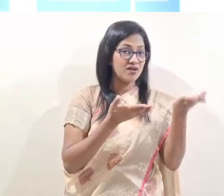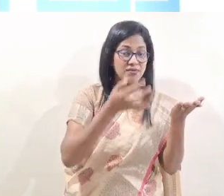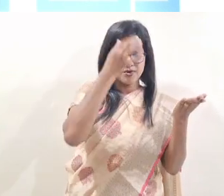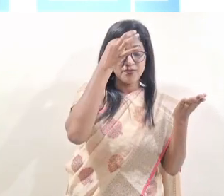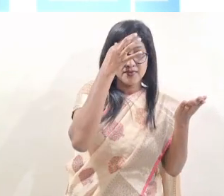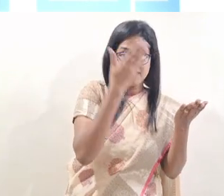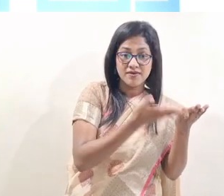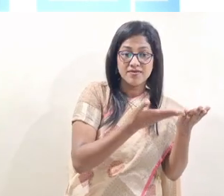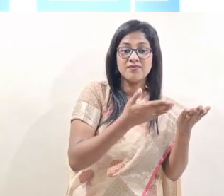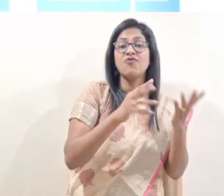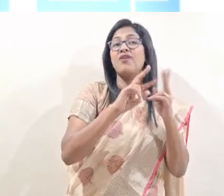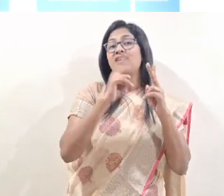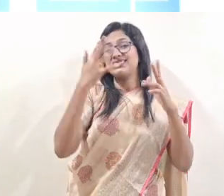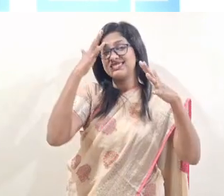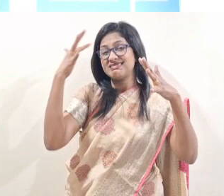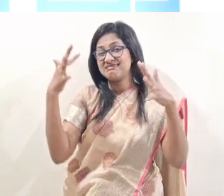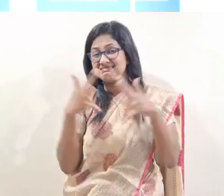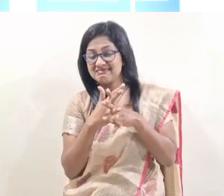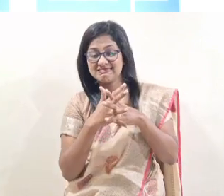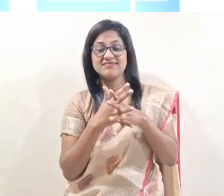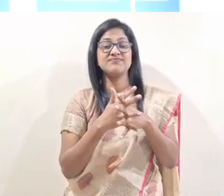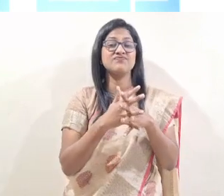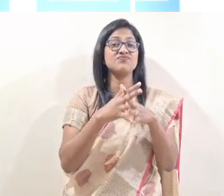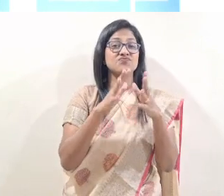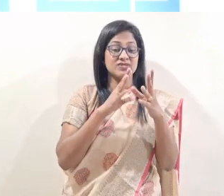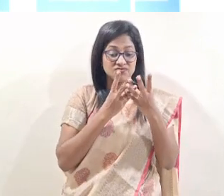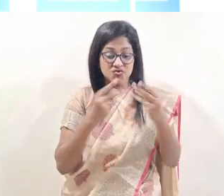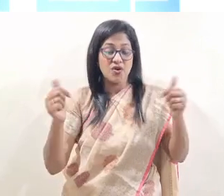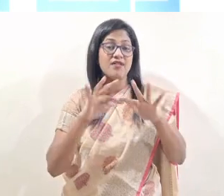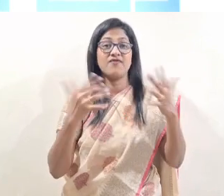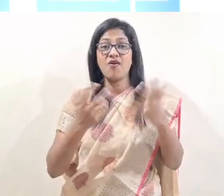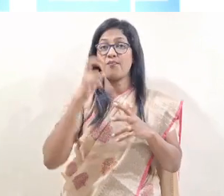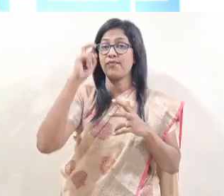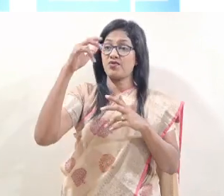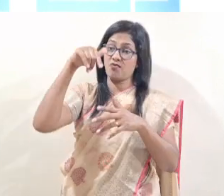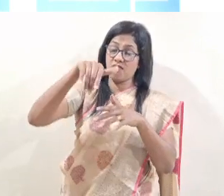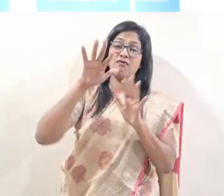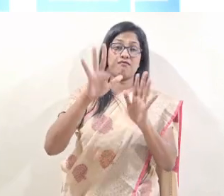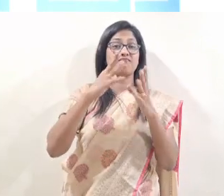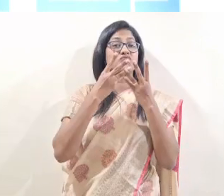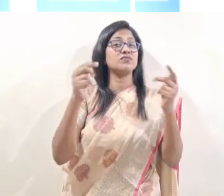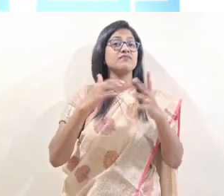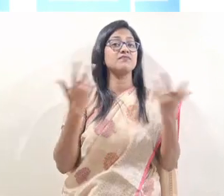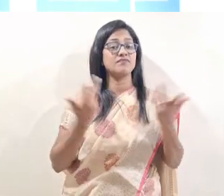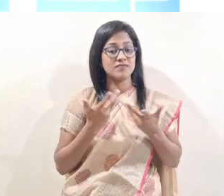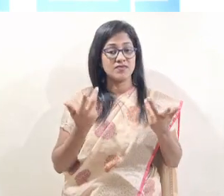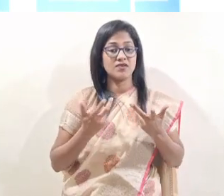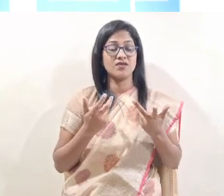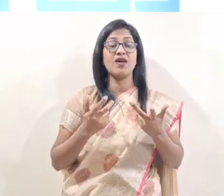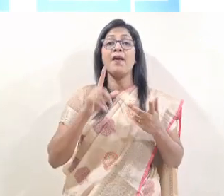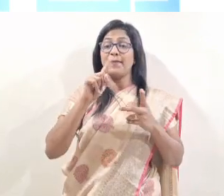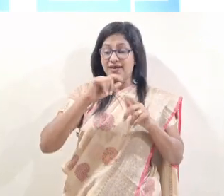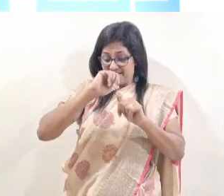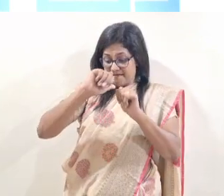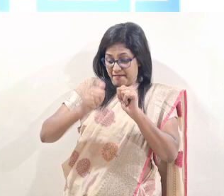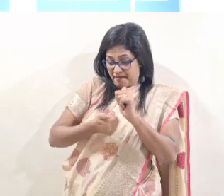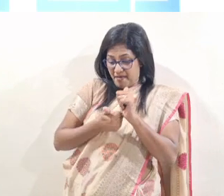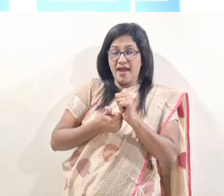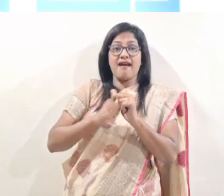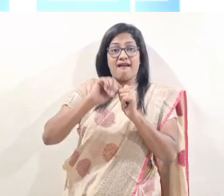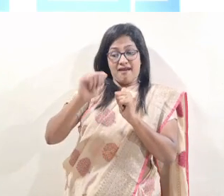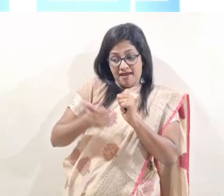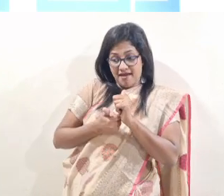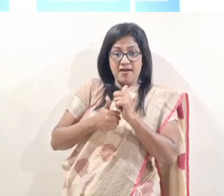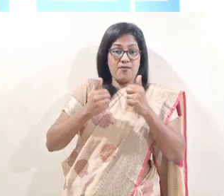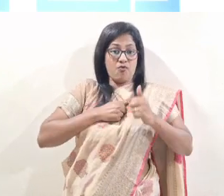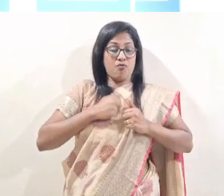pandemic and other stresses that could be put on a metro station. But then how do we equip ourselves